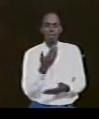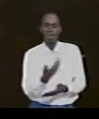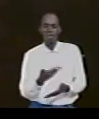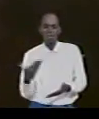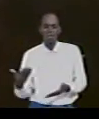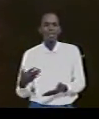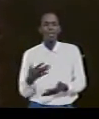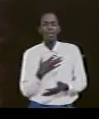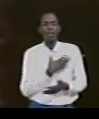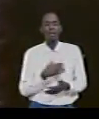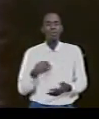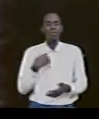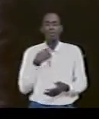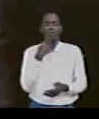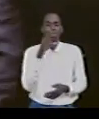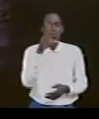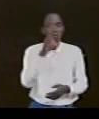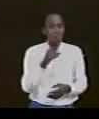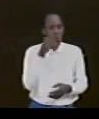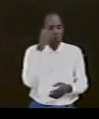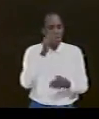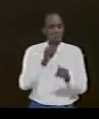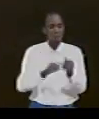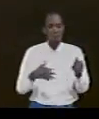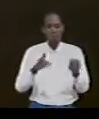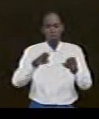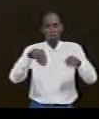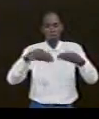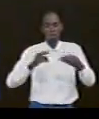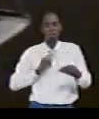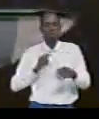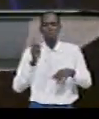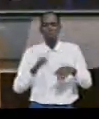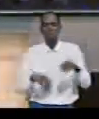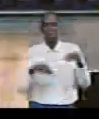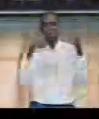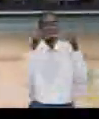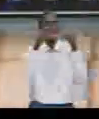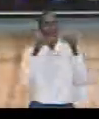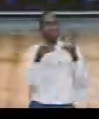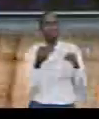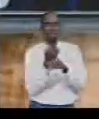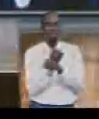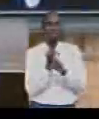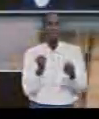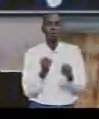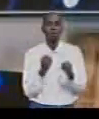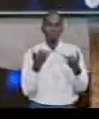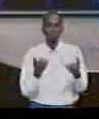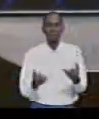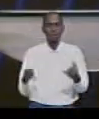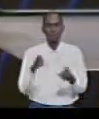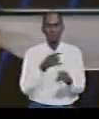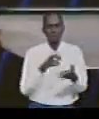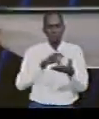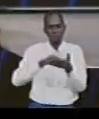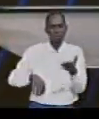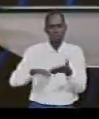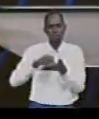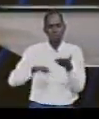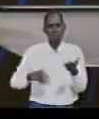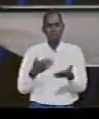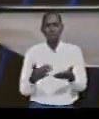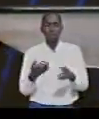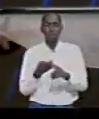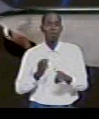not equal the salvation of the Lord. And they did it by withdrawing something from us. They did it in every way, but